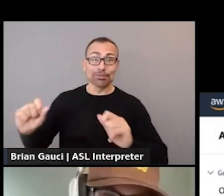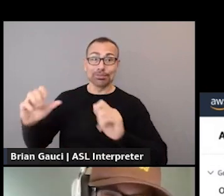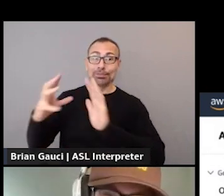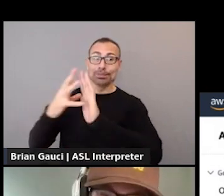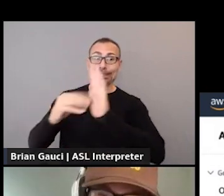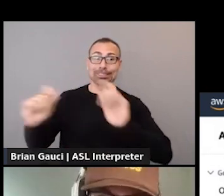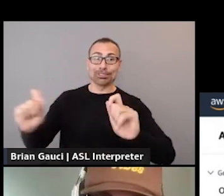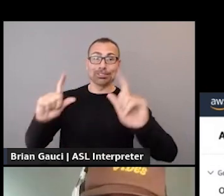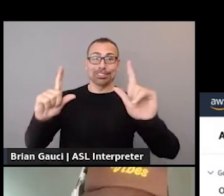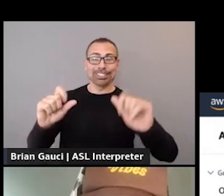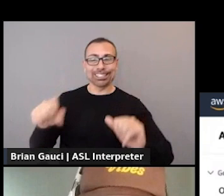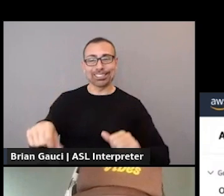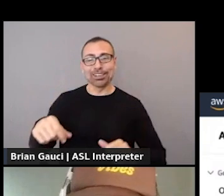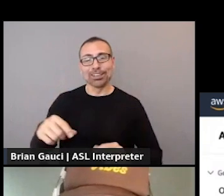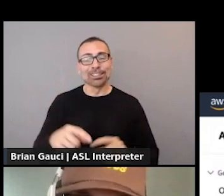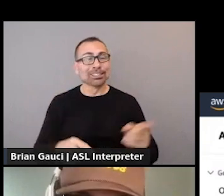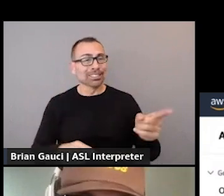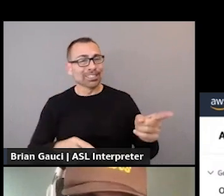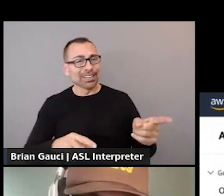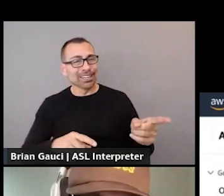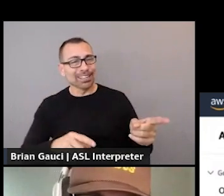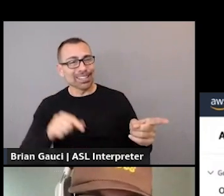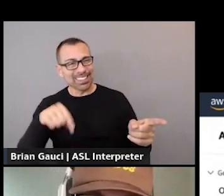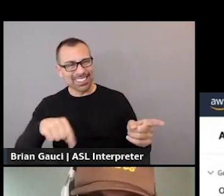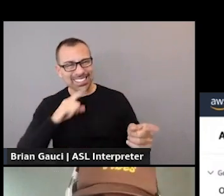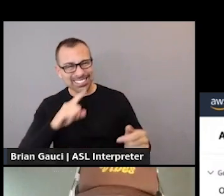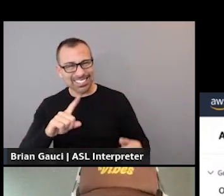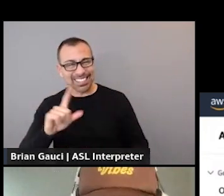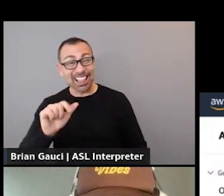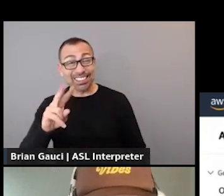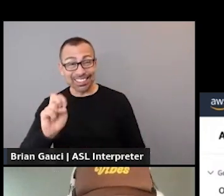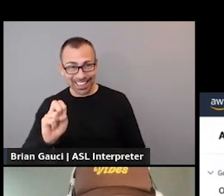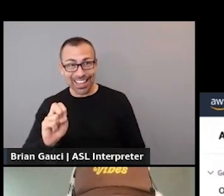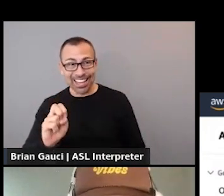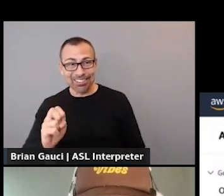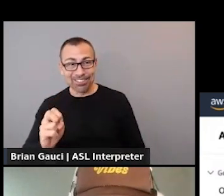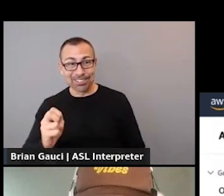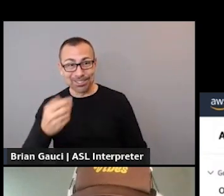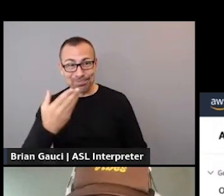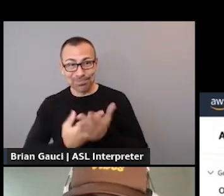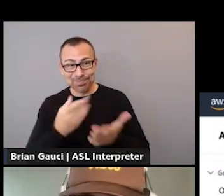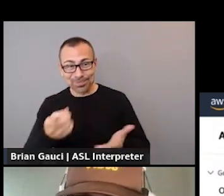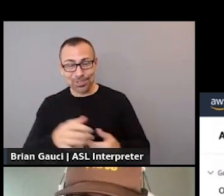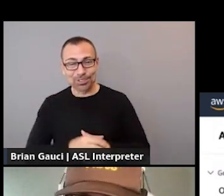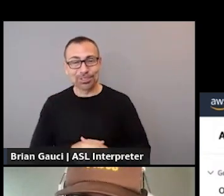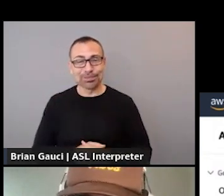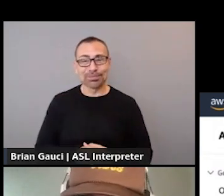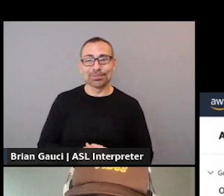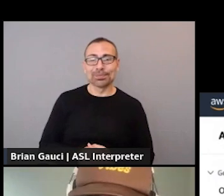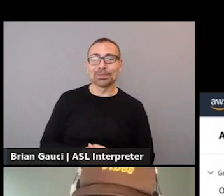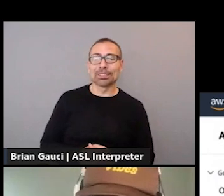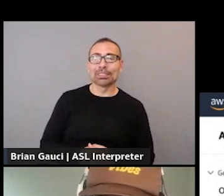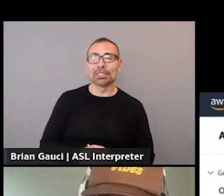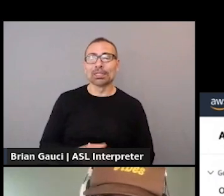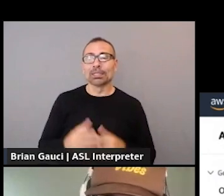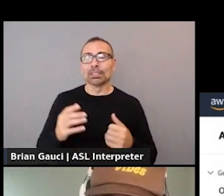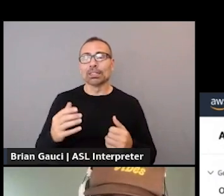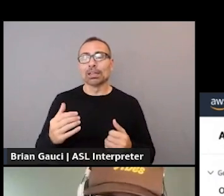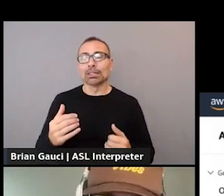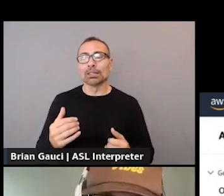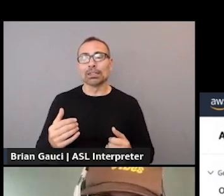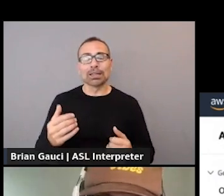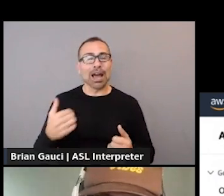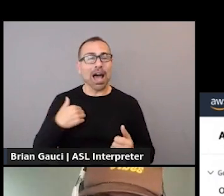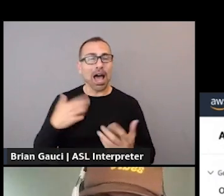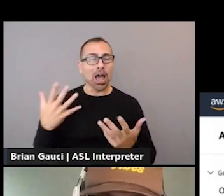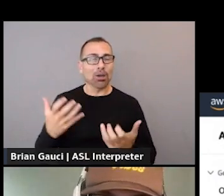live demo. Yeah. Let's see if I can take out my screenshot that I had shared earlier